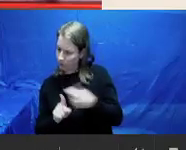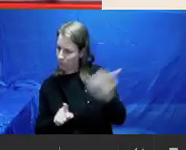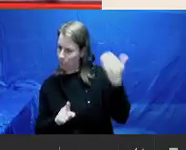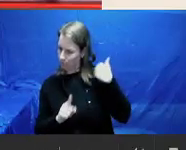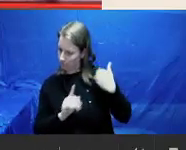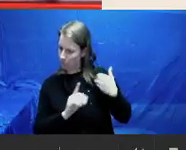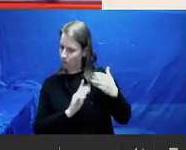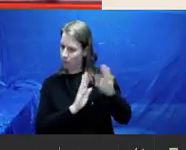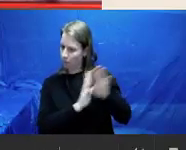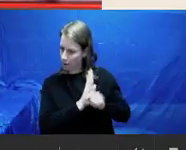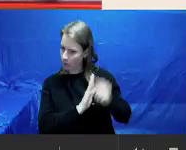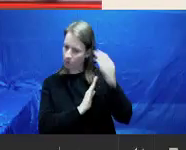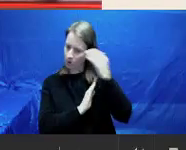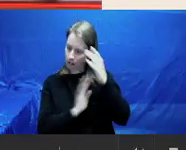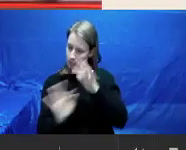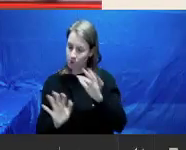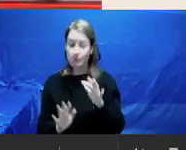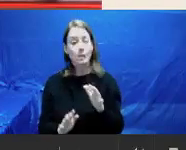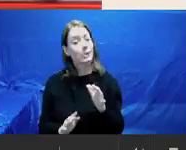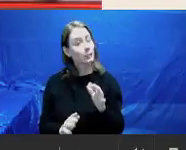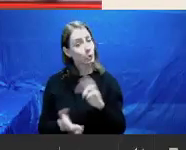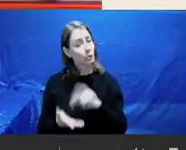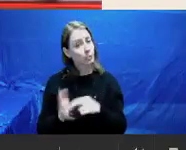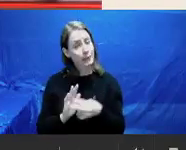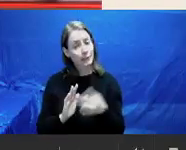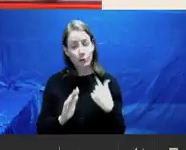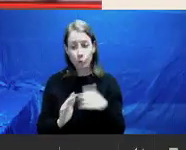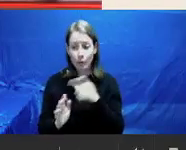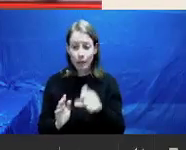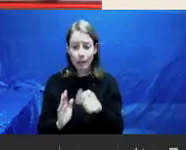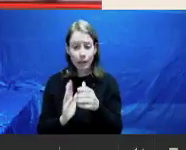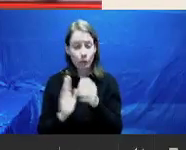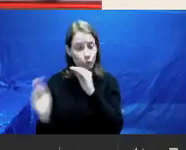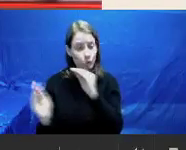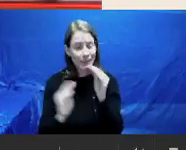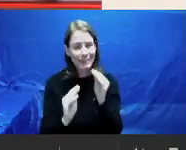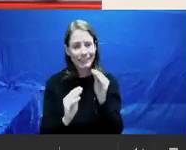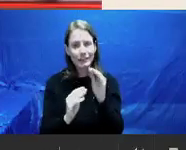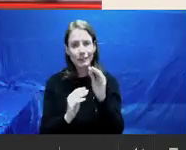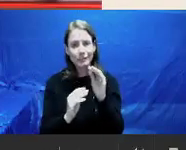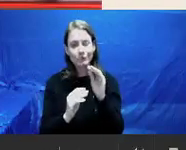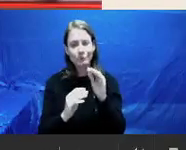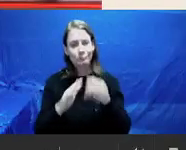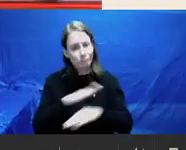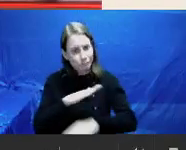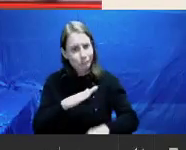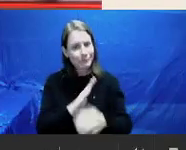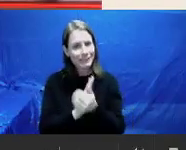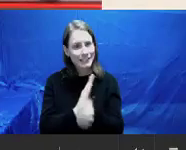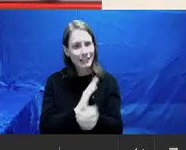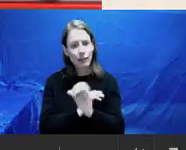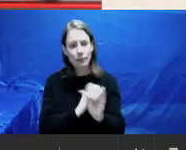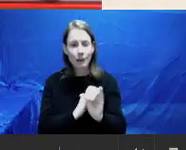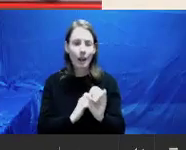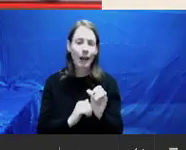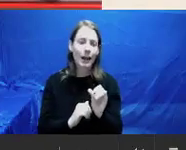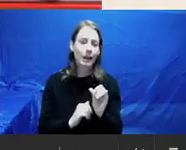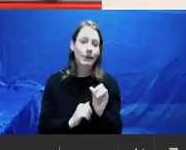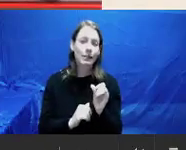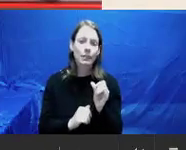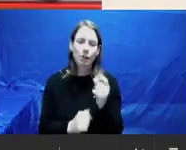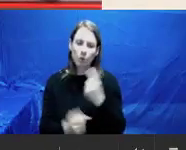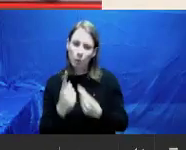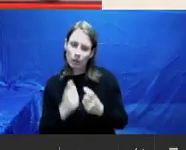those skills of questioning and making inferences and being able to paraphrase and tracing an argument or tracing a